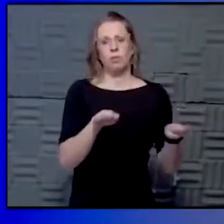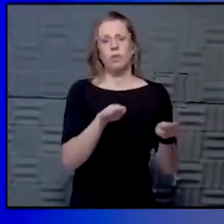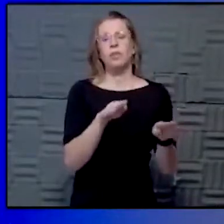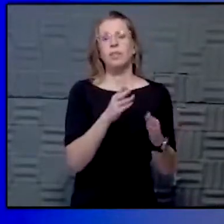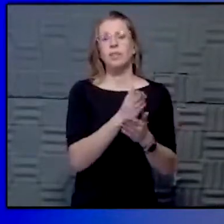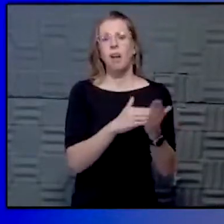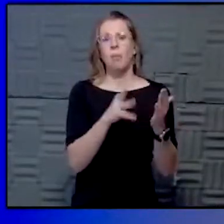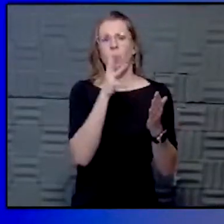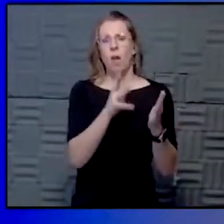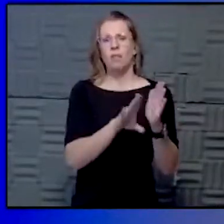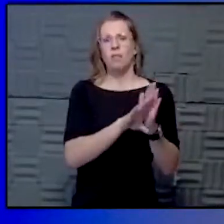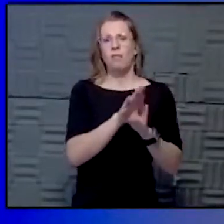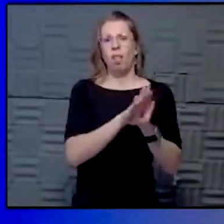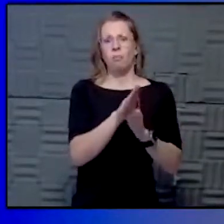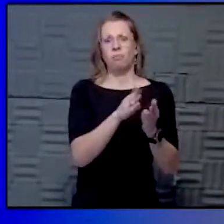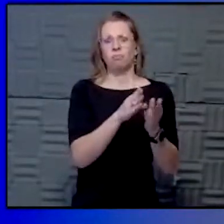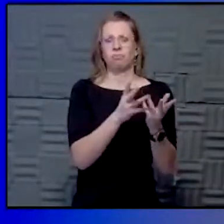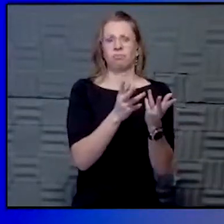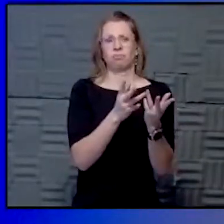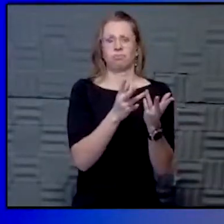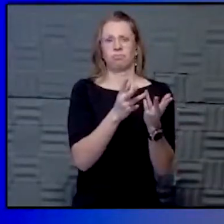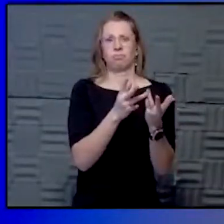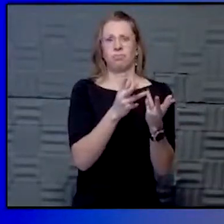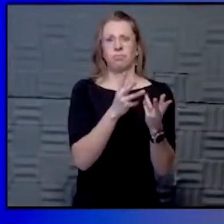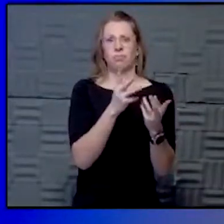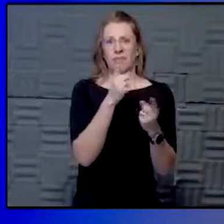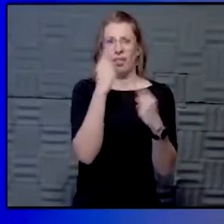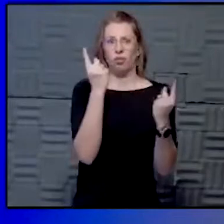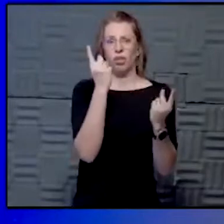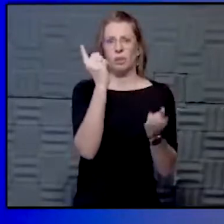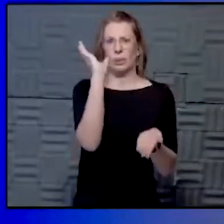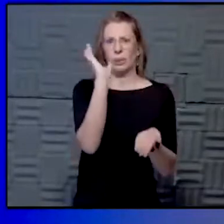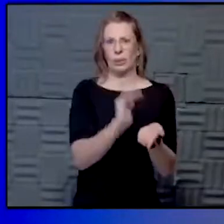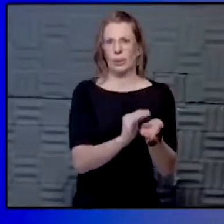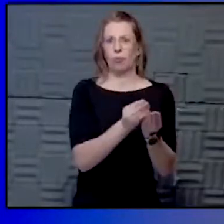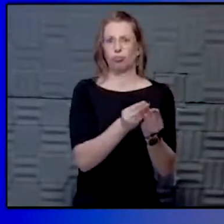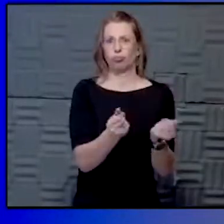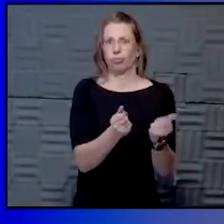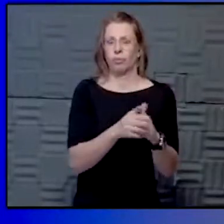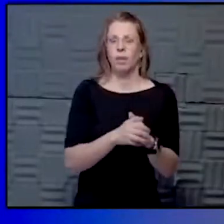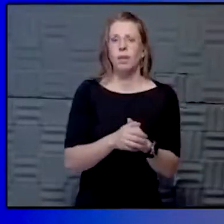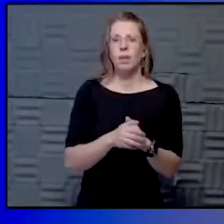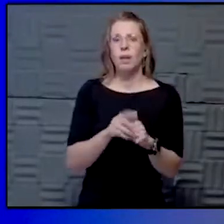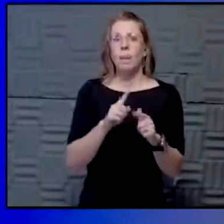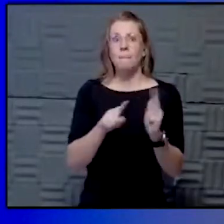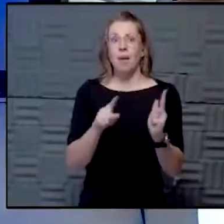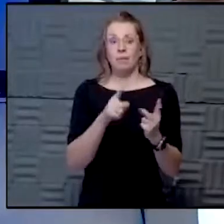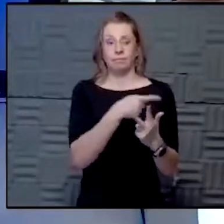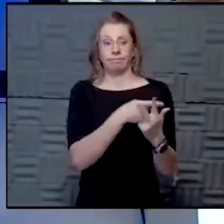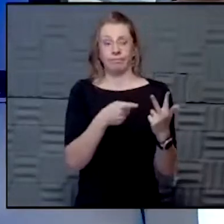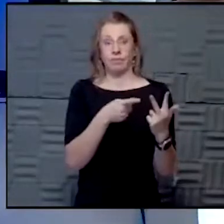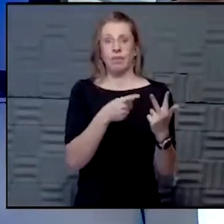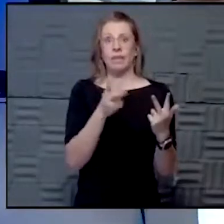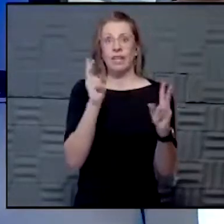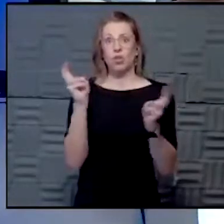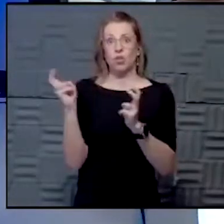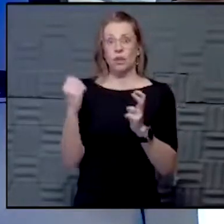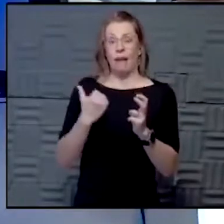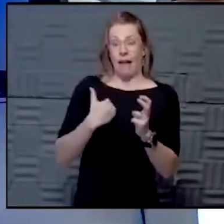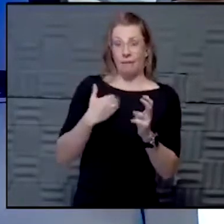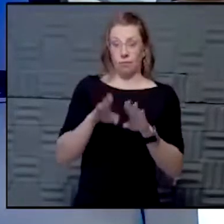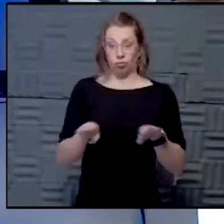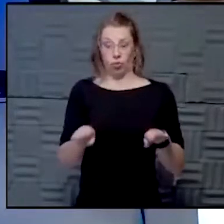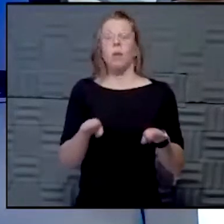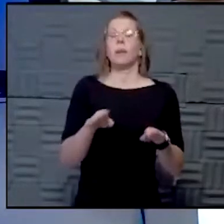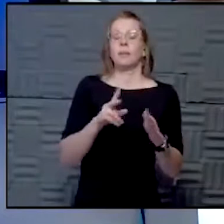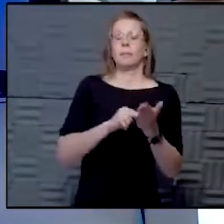some of those things, but those children that do have those types of issues are still eligible to get the vaccine. So I think